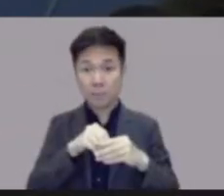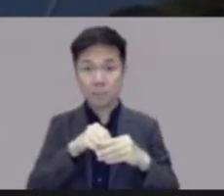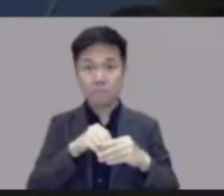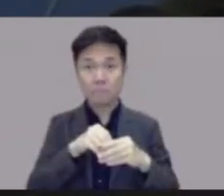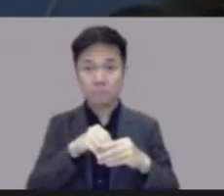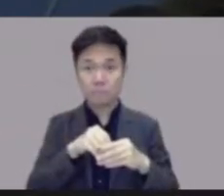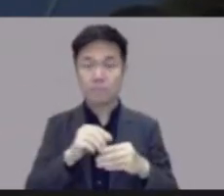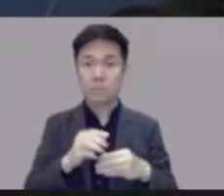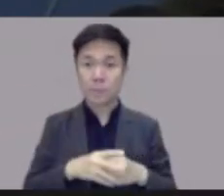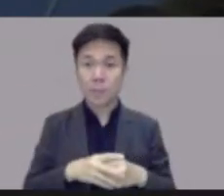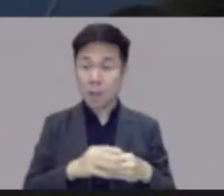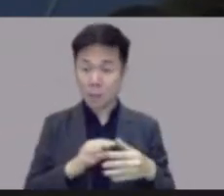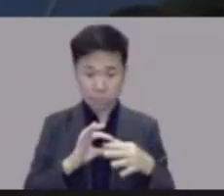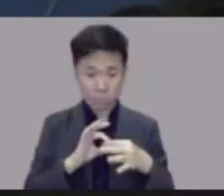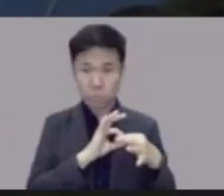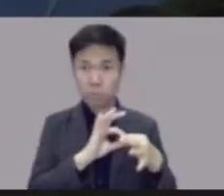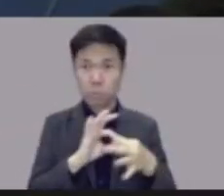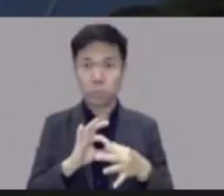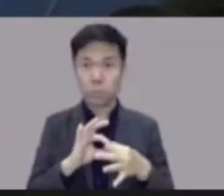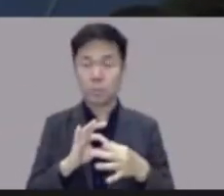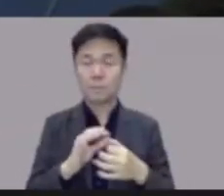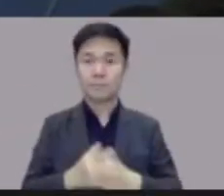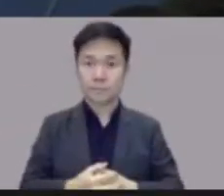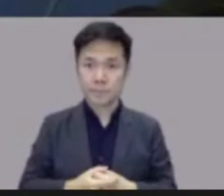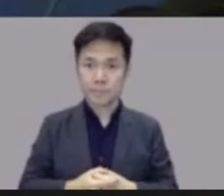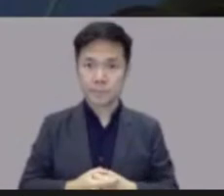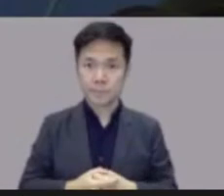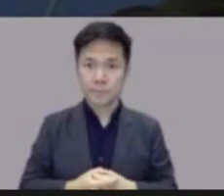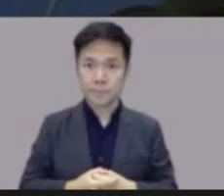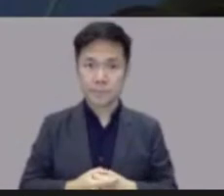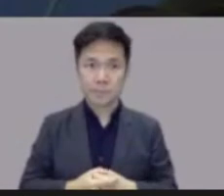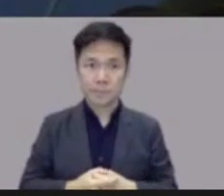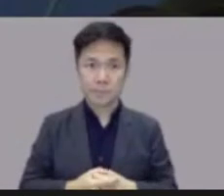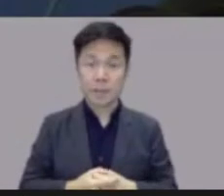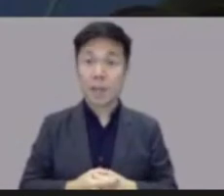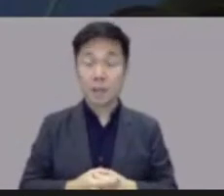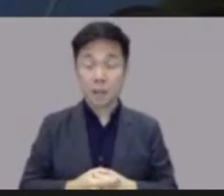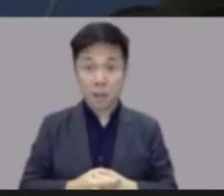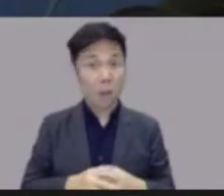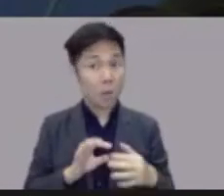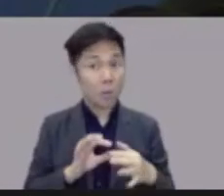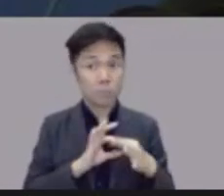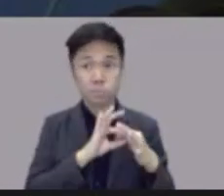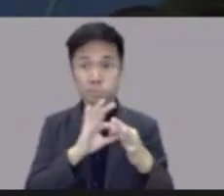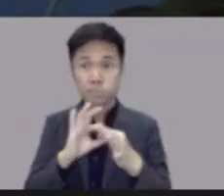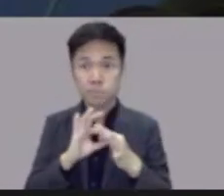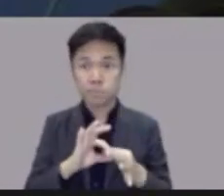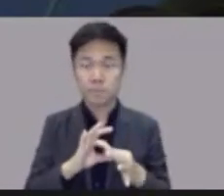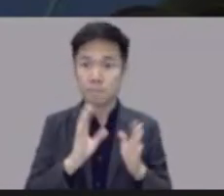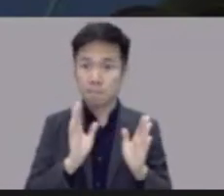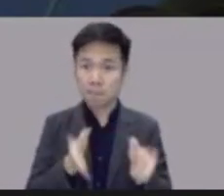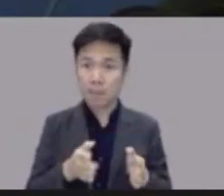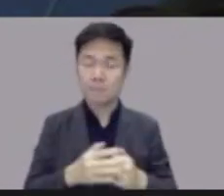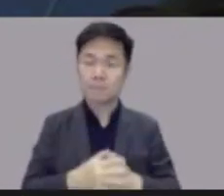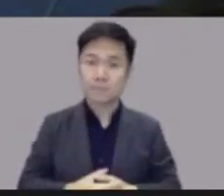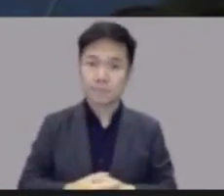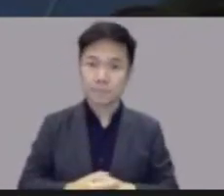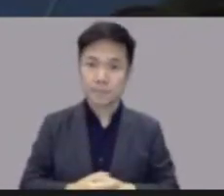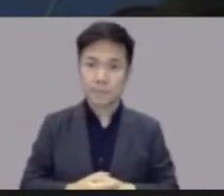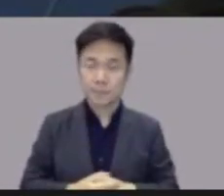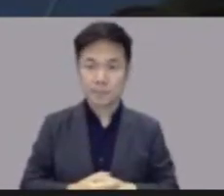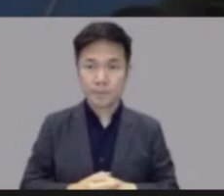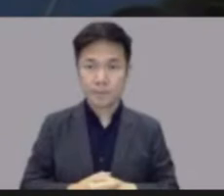collaboration our taking Collective mirrors so this